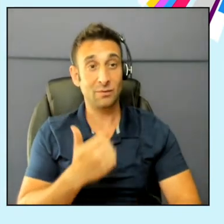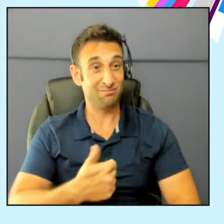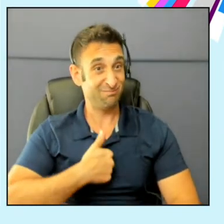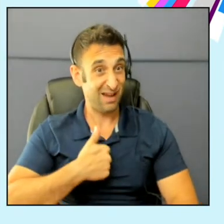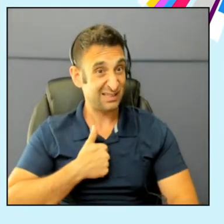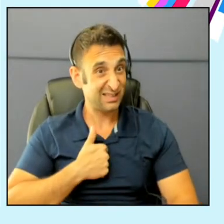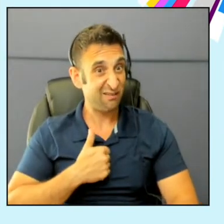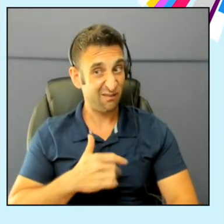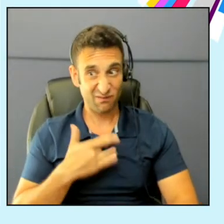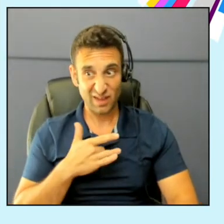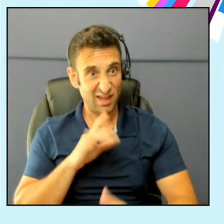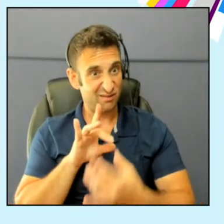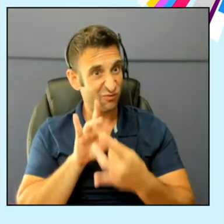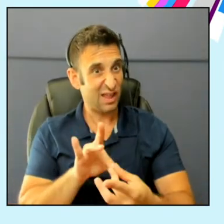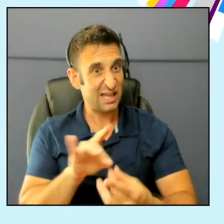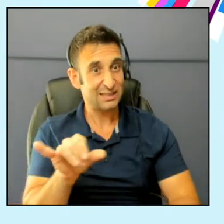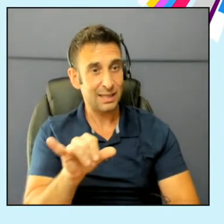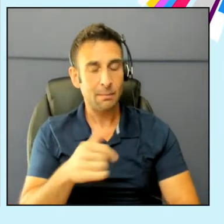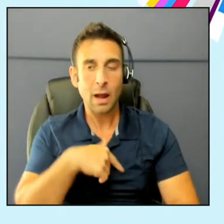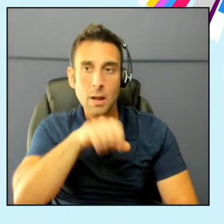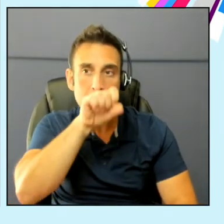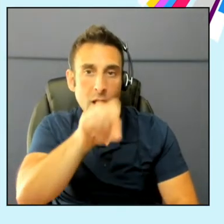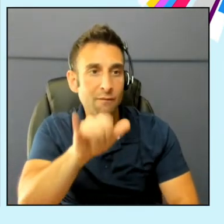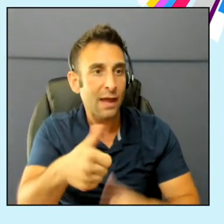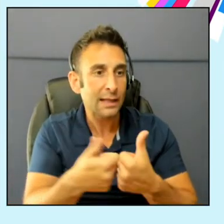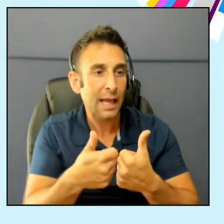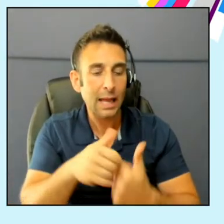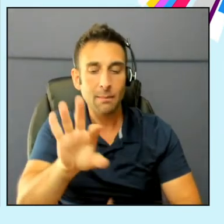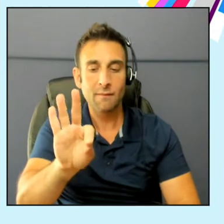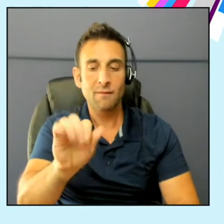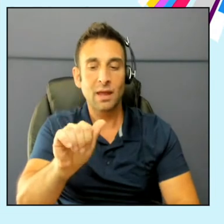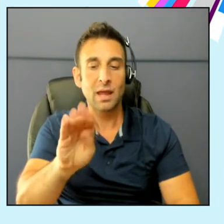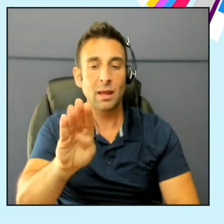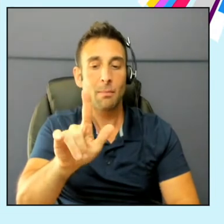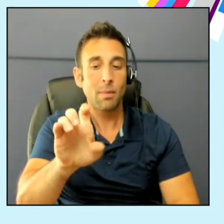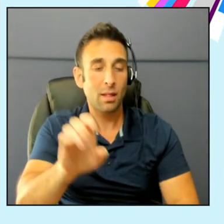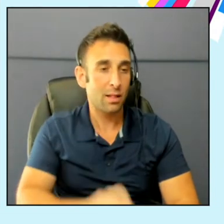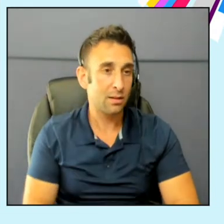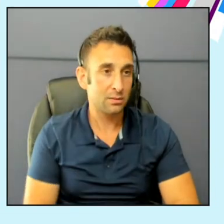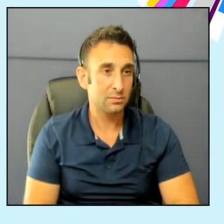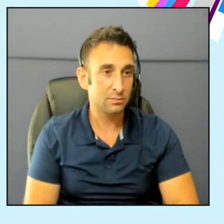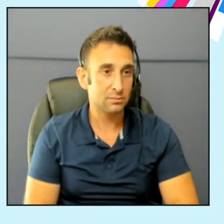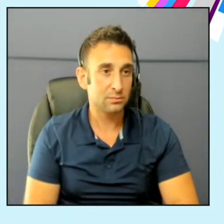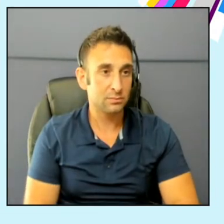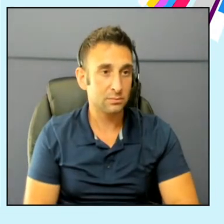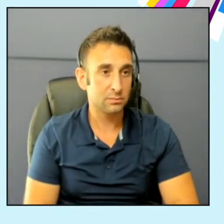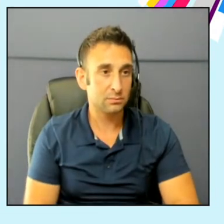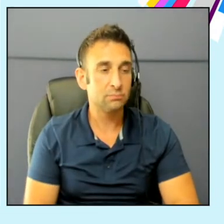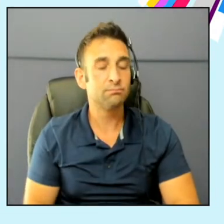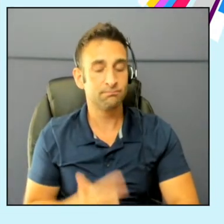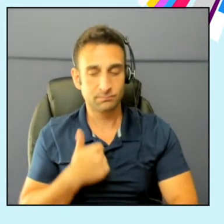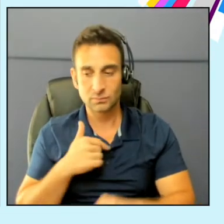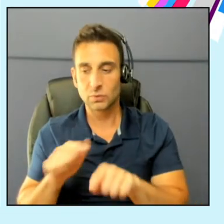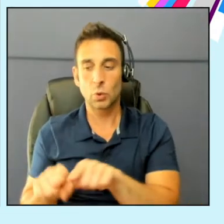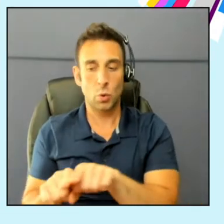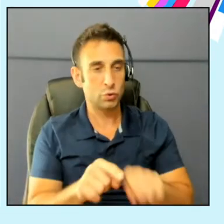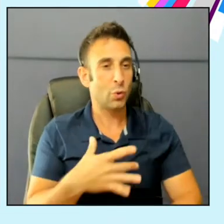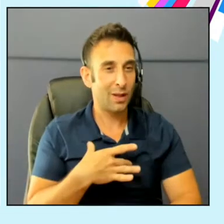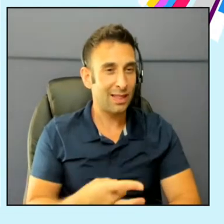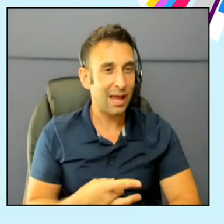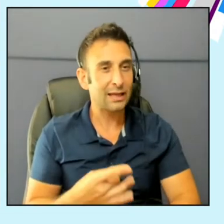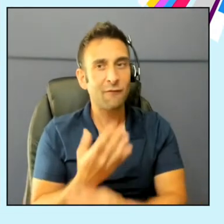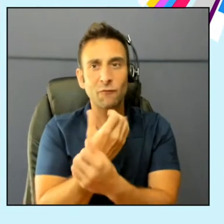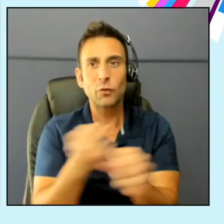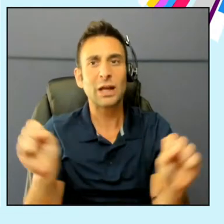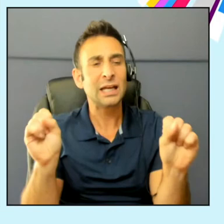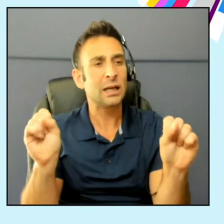I loved playing the Fable games. And I also liked the freedom of expression